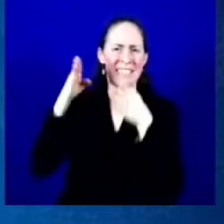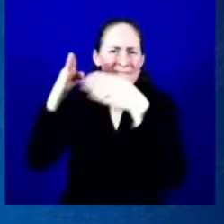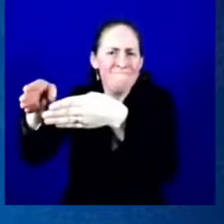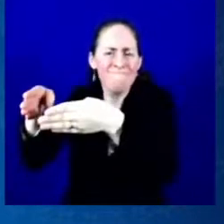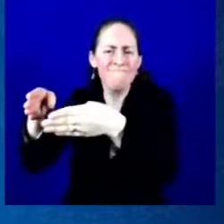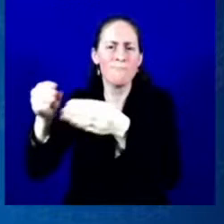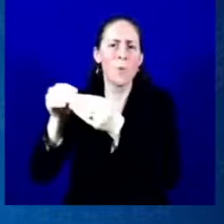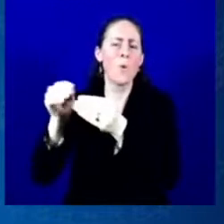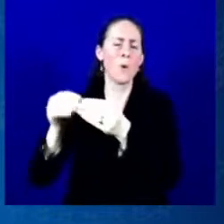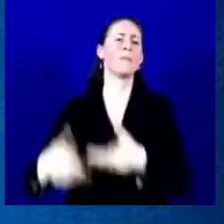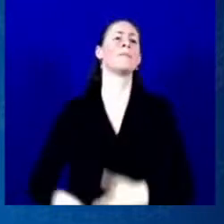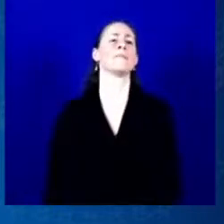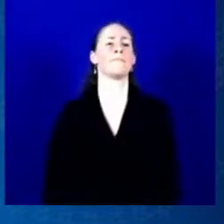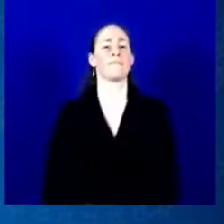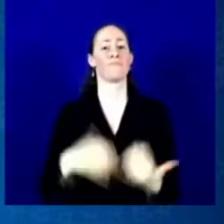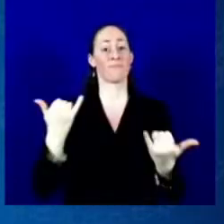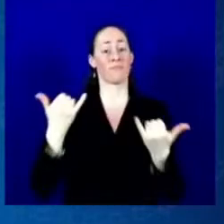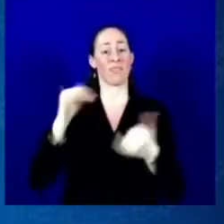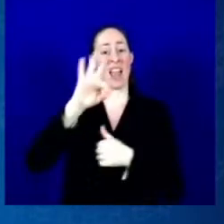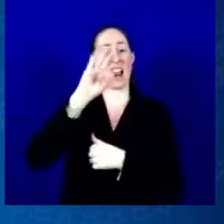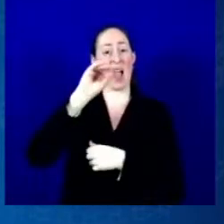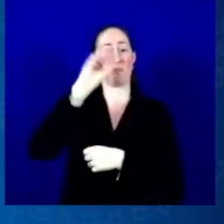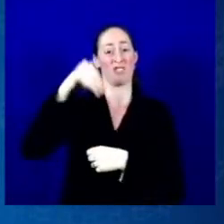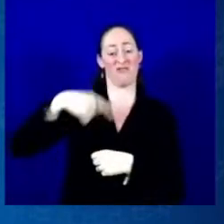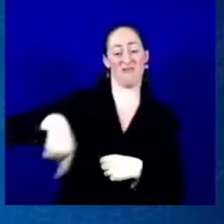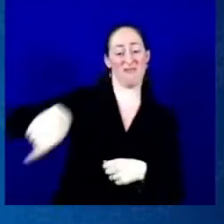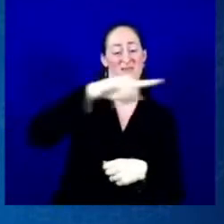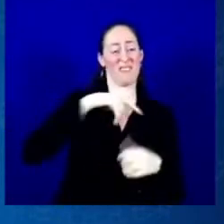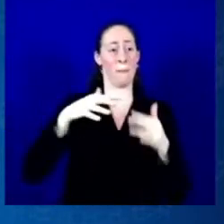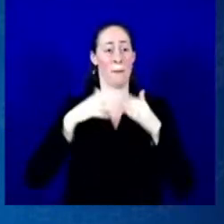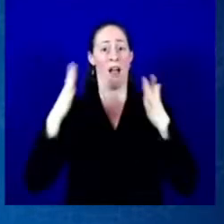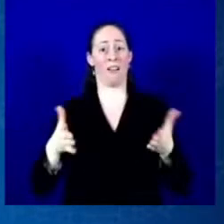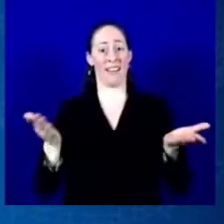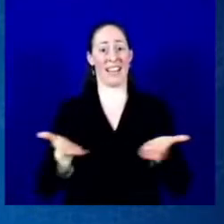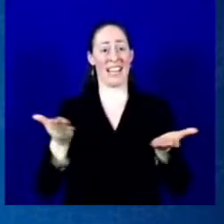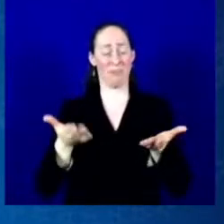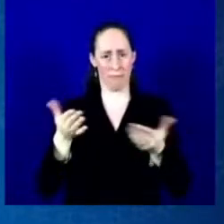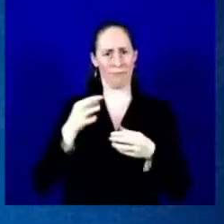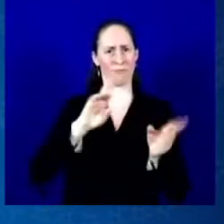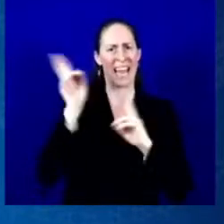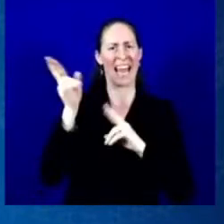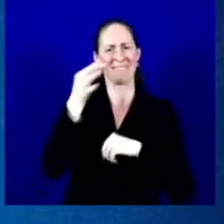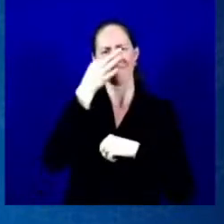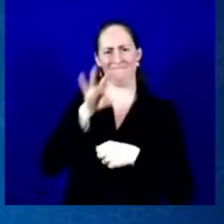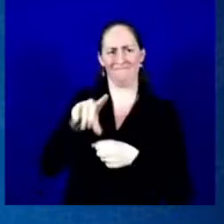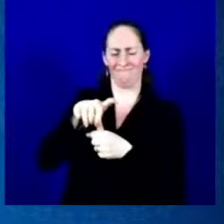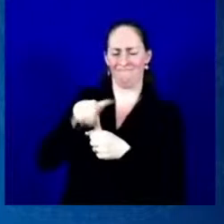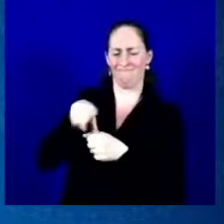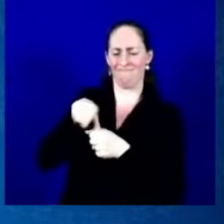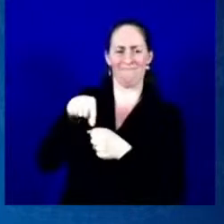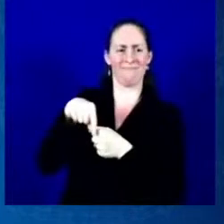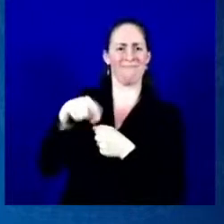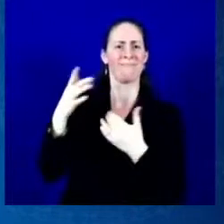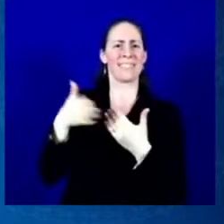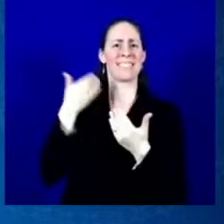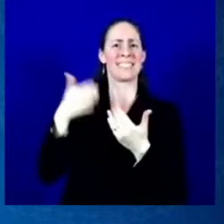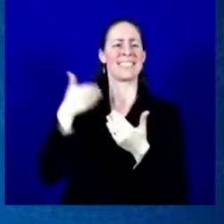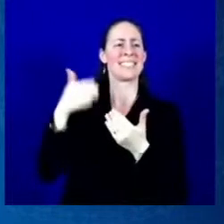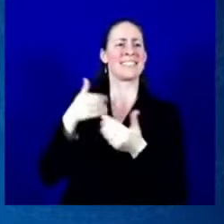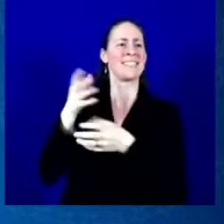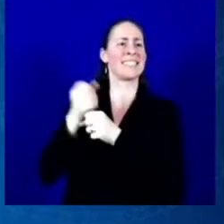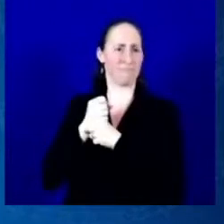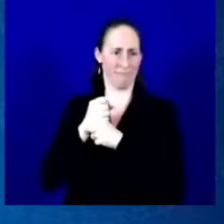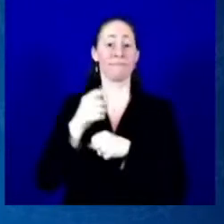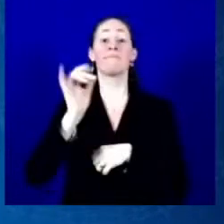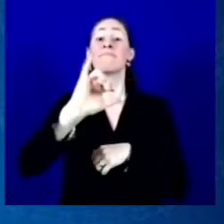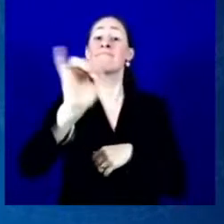5 miles of a vaccination site. Everyone over the age of 16, everyone